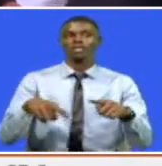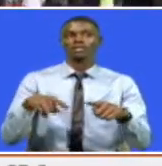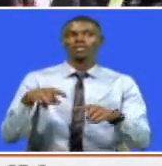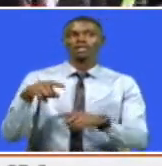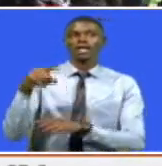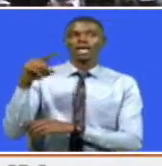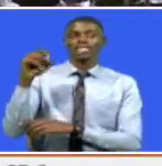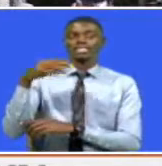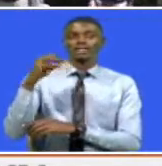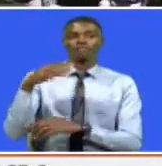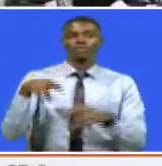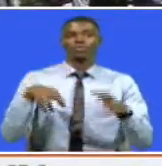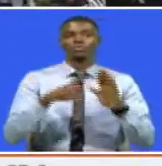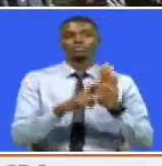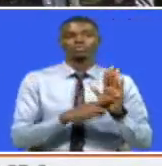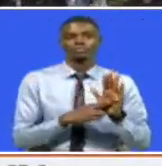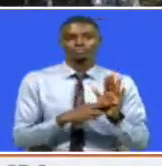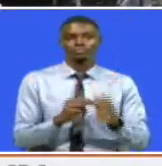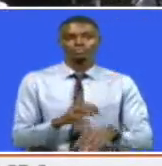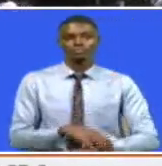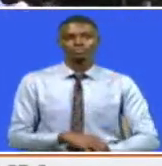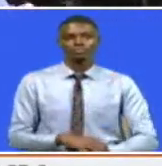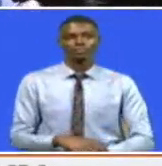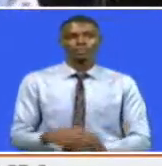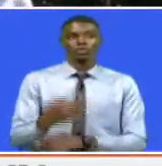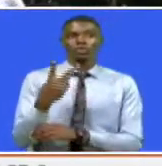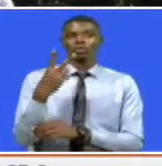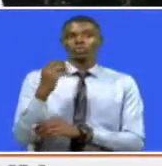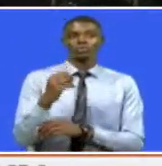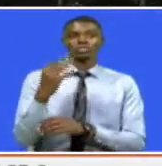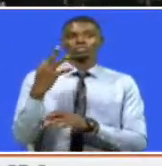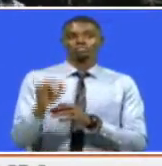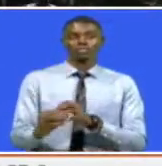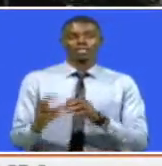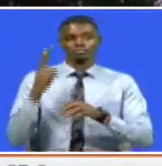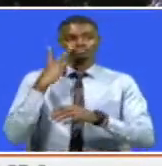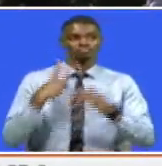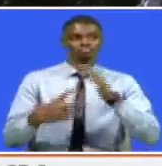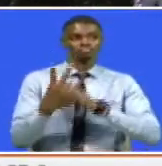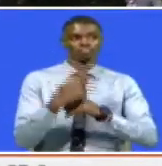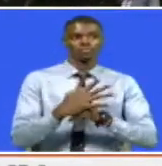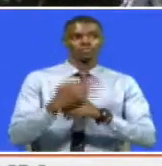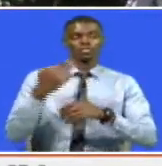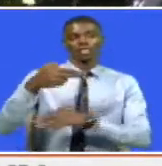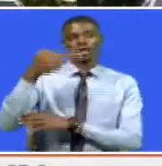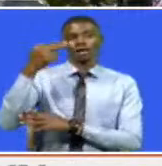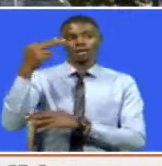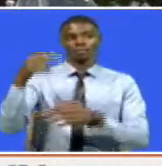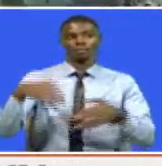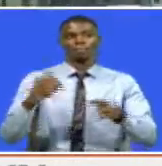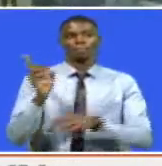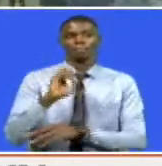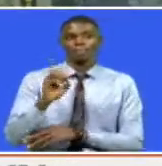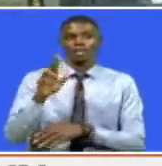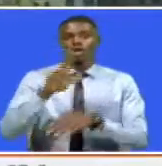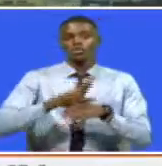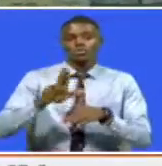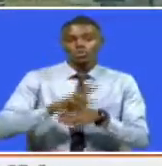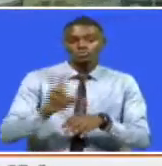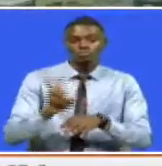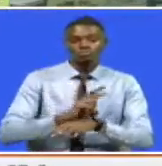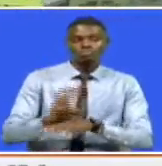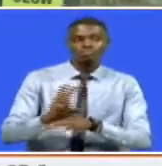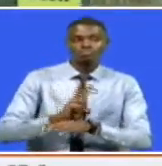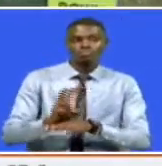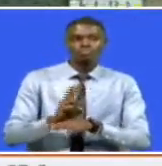rules. At the same time, Kenya Vision 2030 has launched drive-through sessions in major Nairobi roads to observe road user behavior during